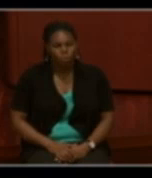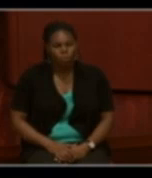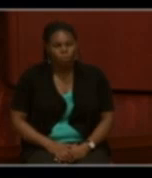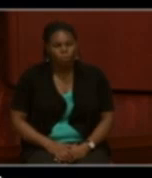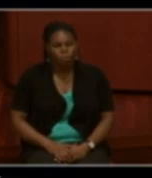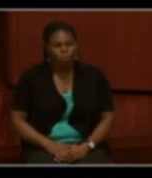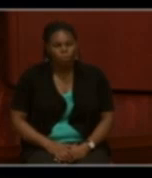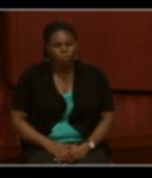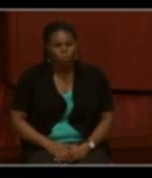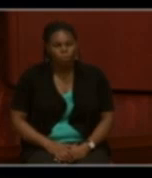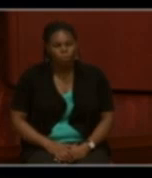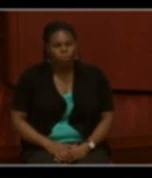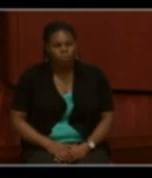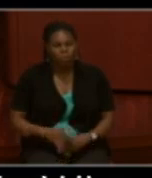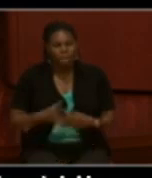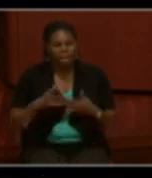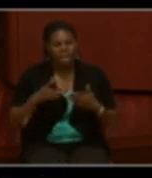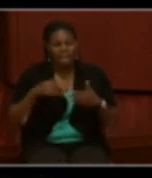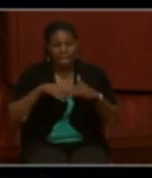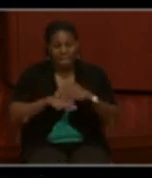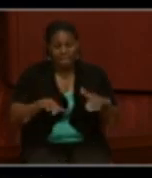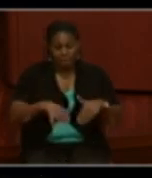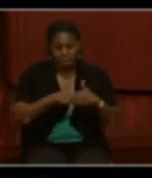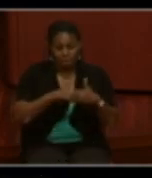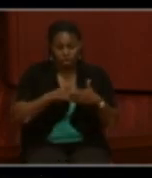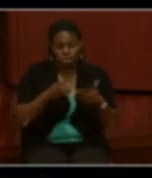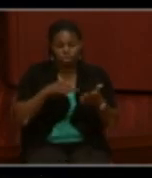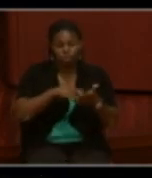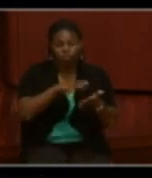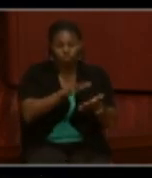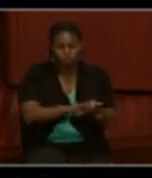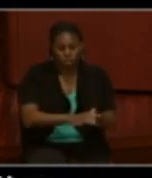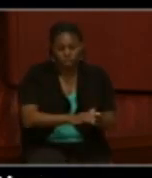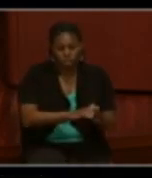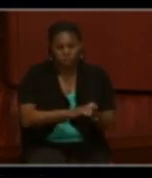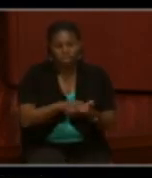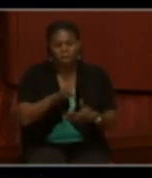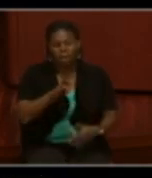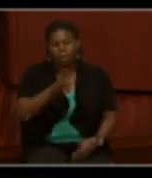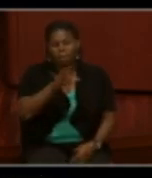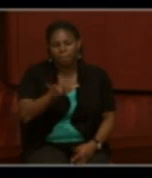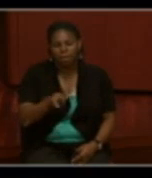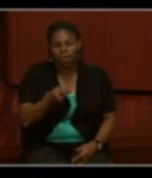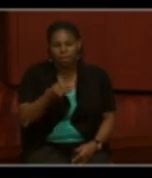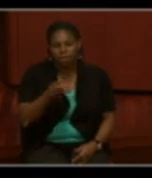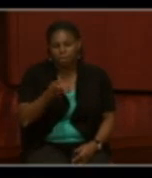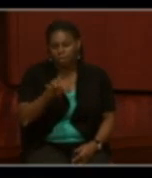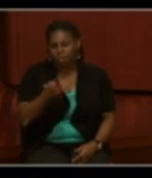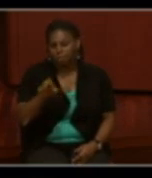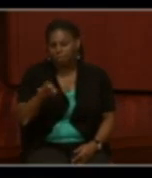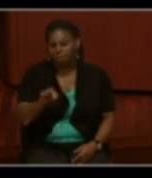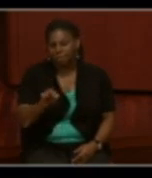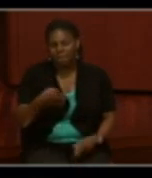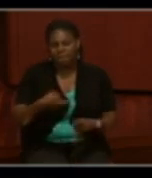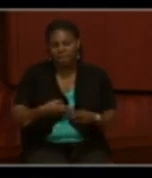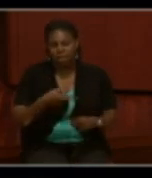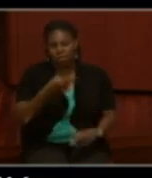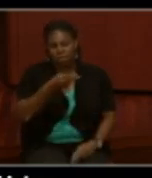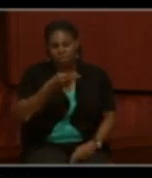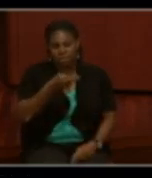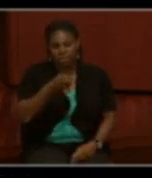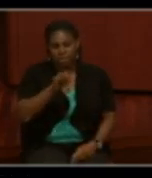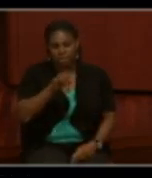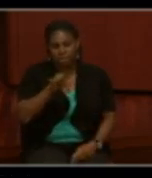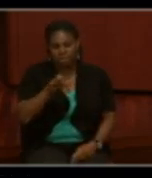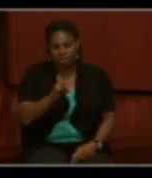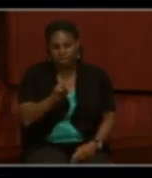marriage records. In the marriage records, it's Mary's maiden name is given as Henson. Okay.